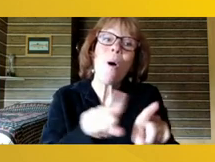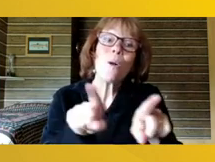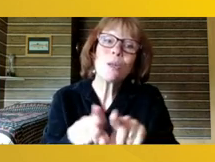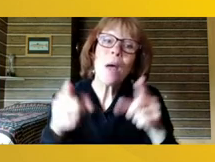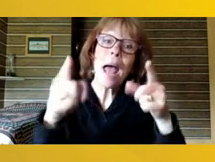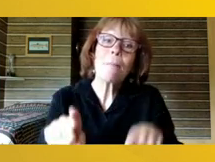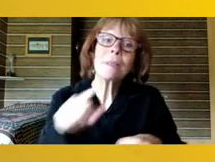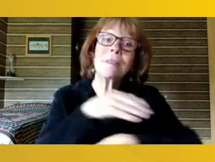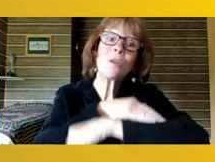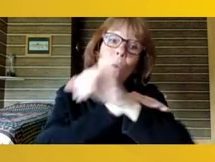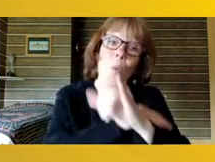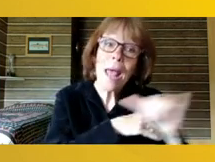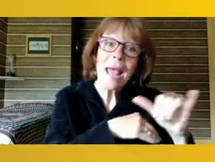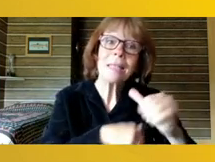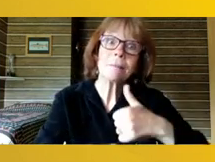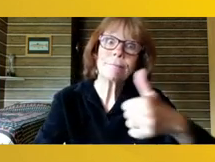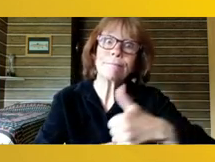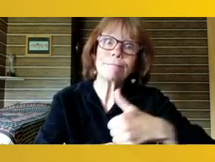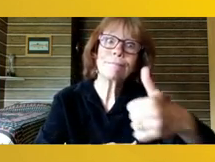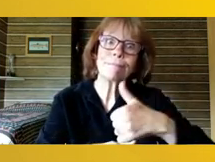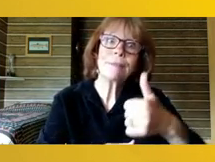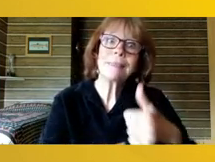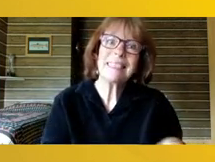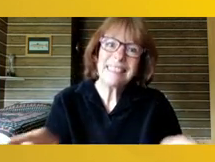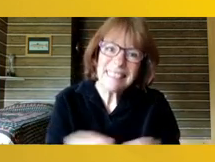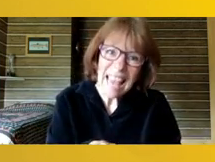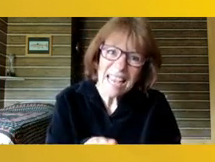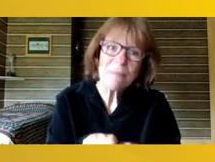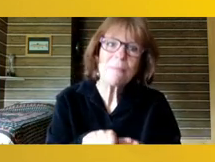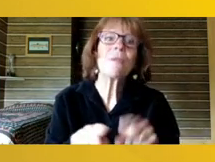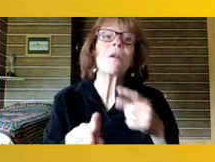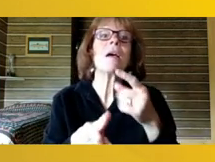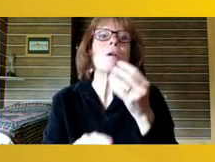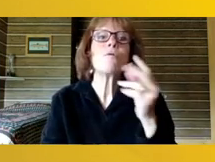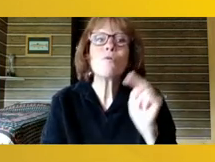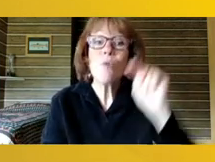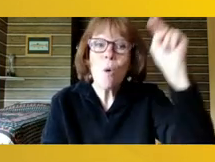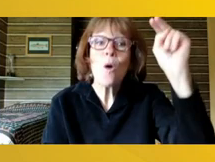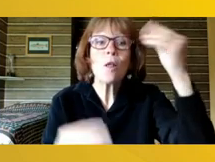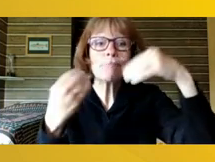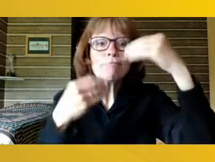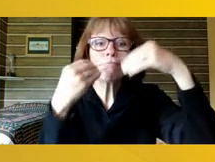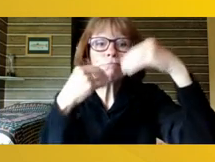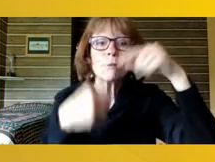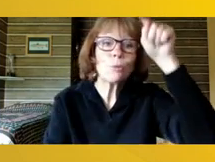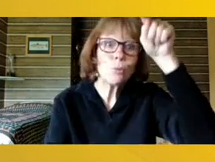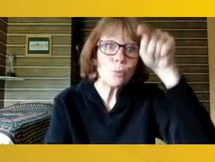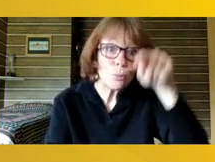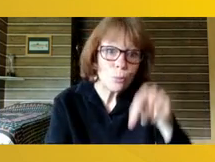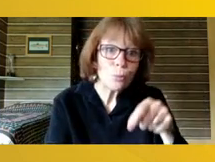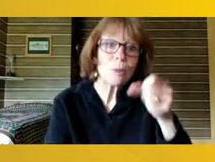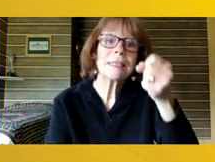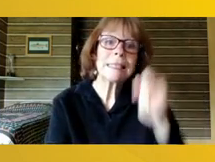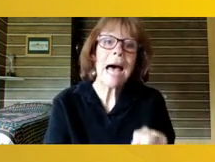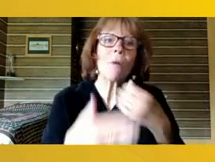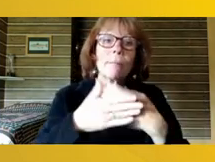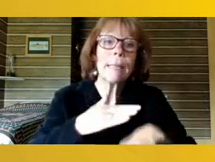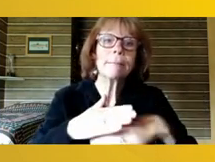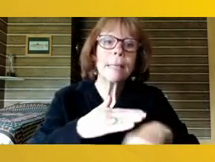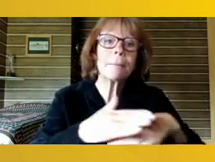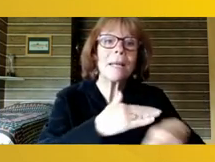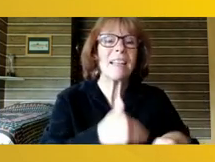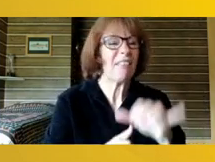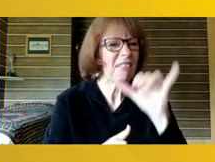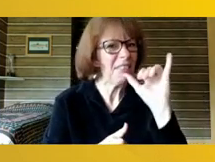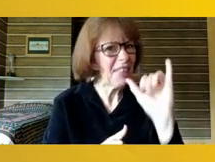between the feeding areas in the north and the calving areas in the south. And So this area is really a prime area for students